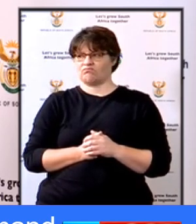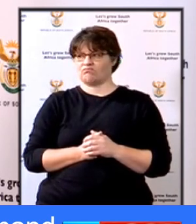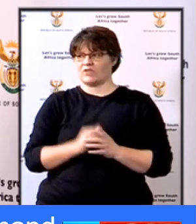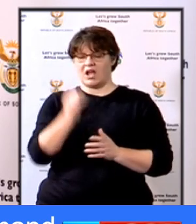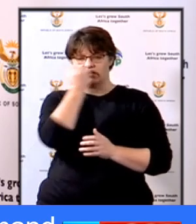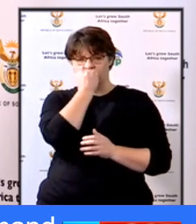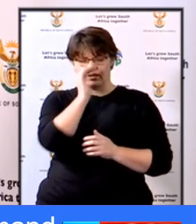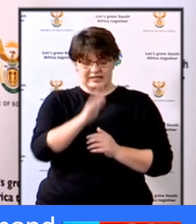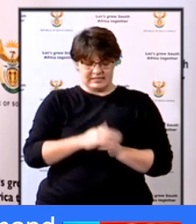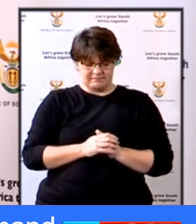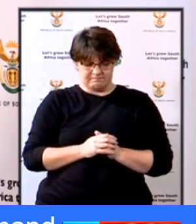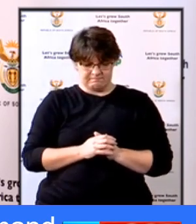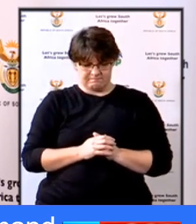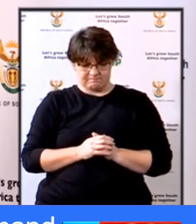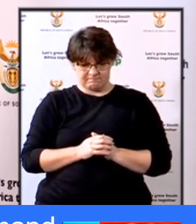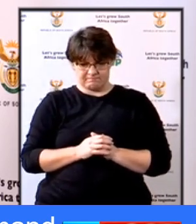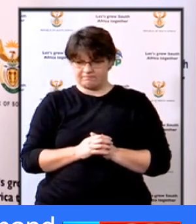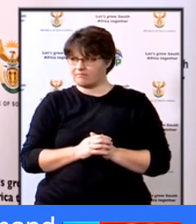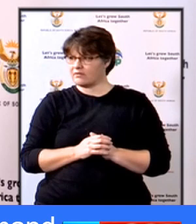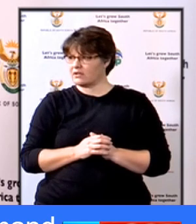Sorry.